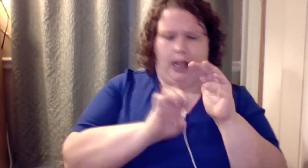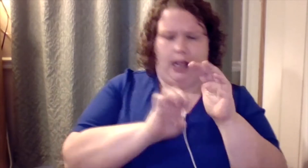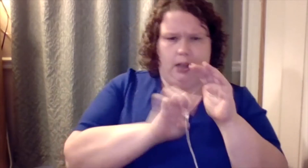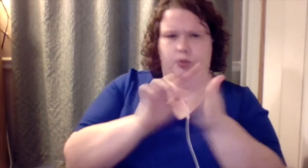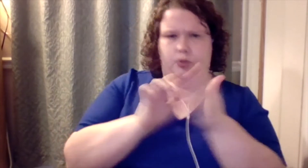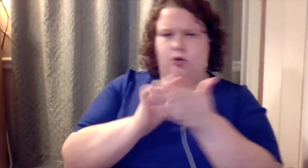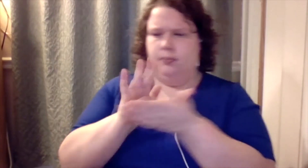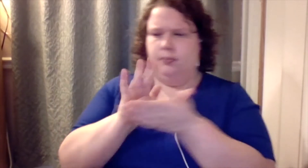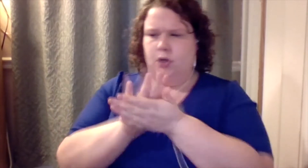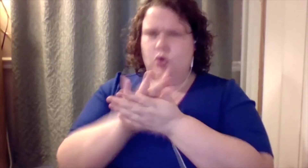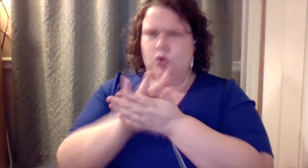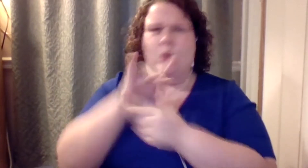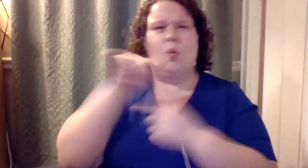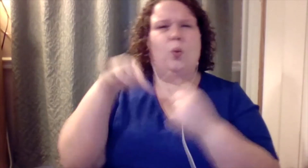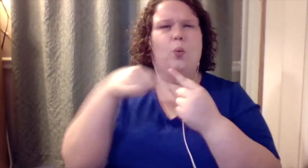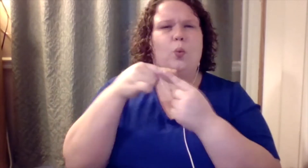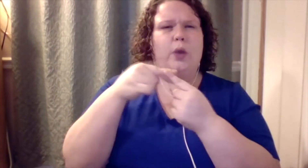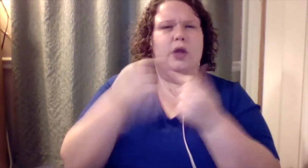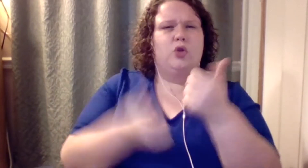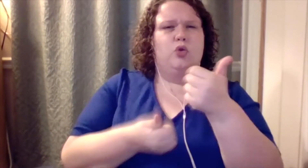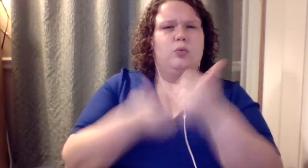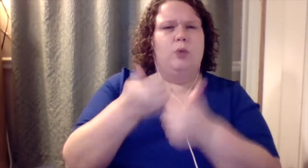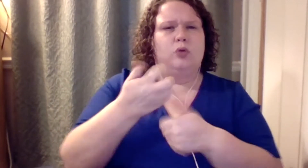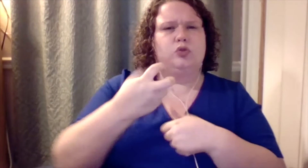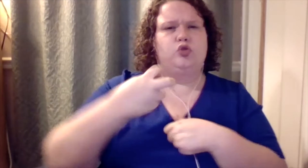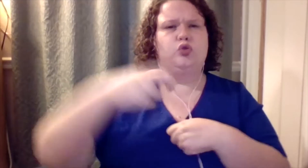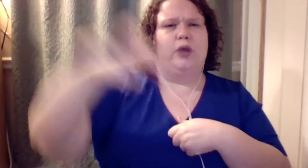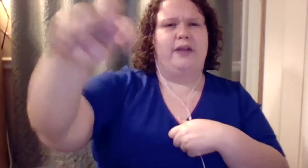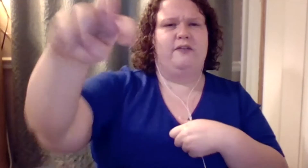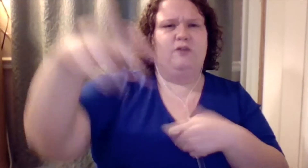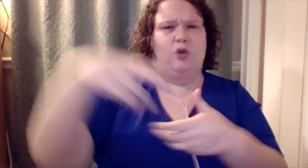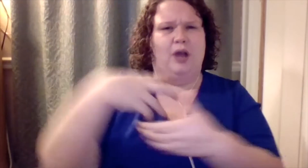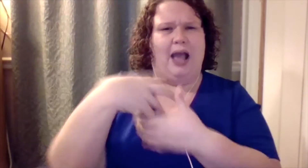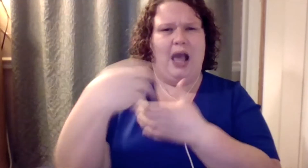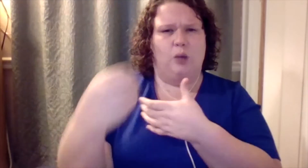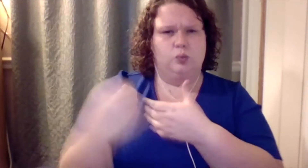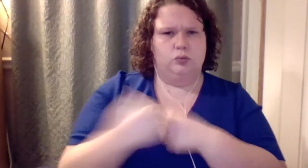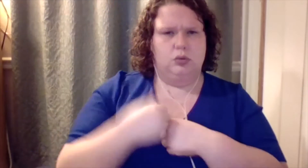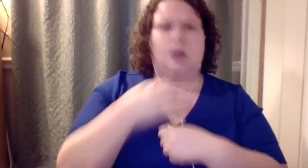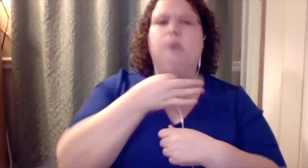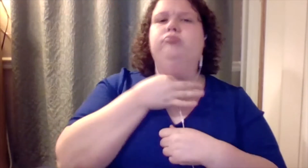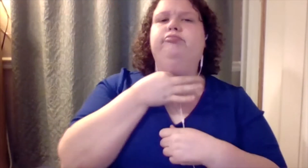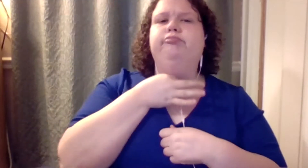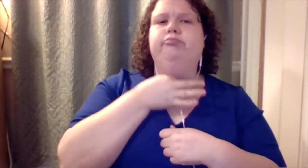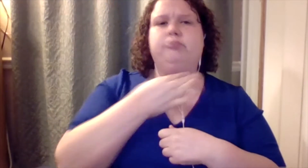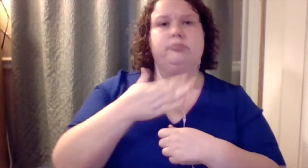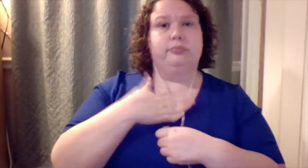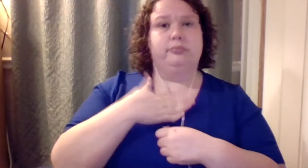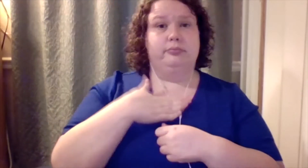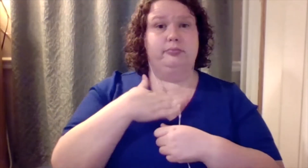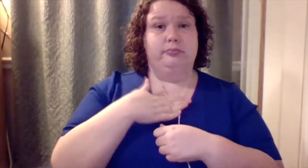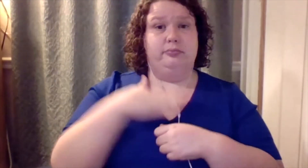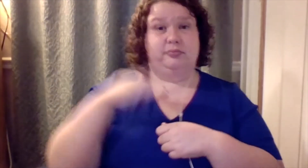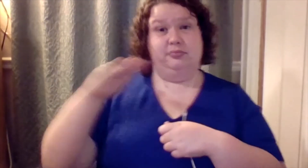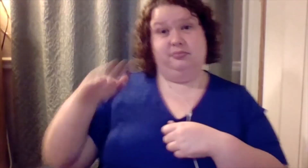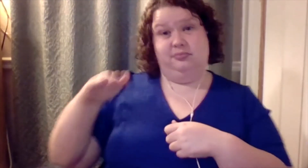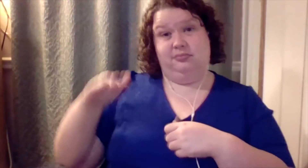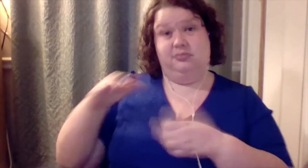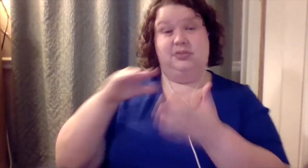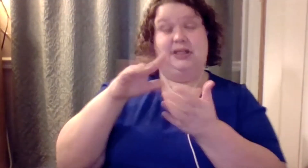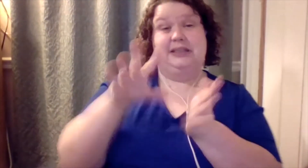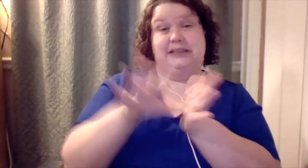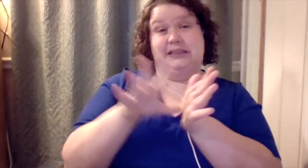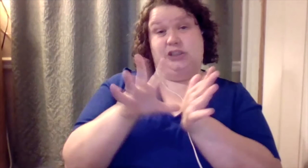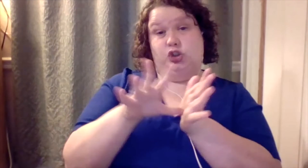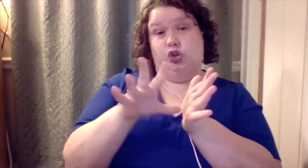were transferring out? I'd also be very curious, as I have a senior, when the ones that transferred into